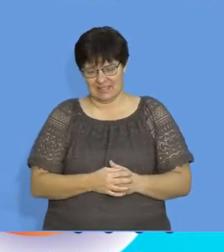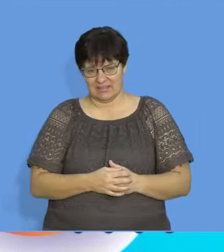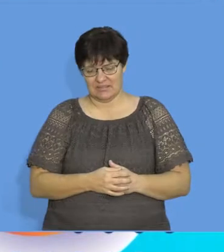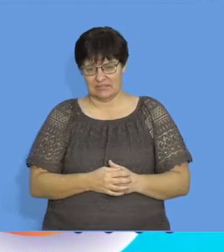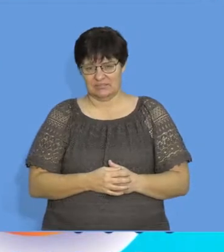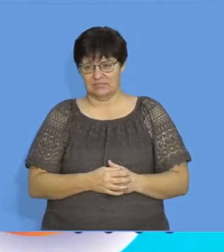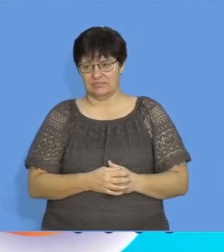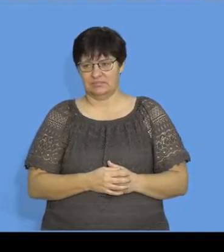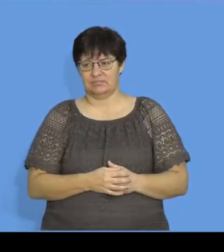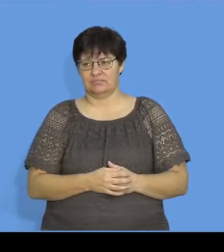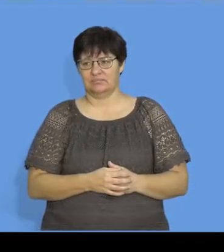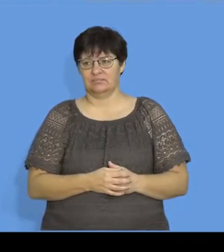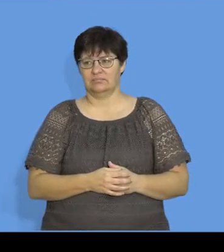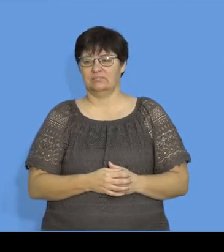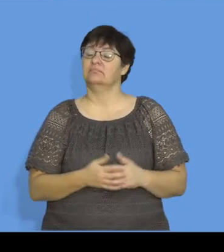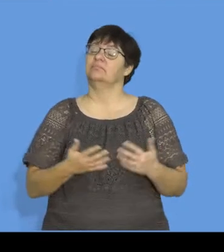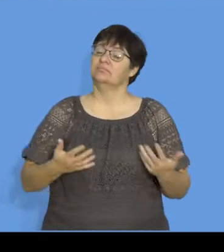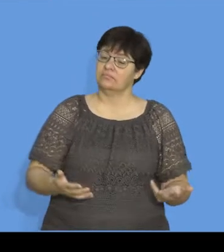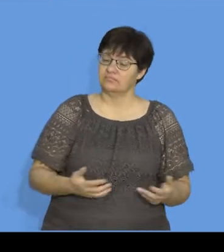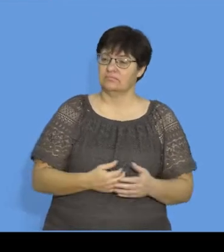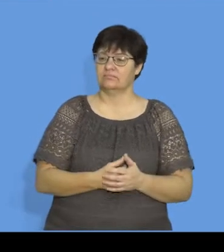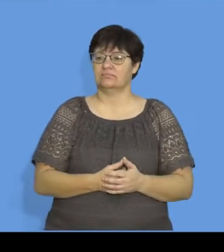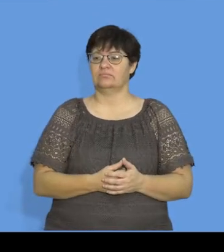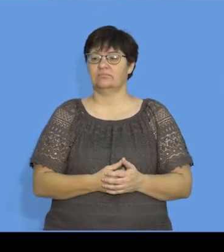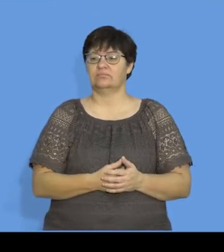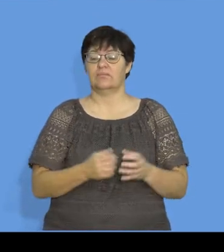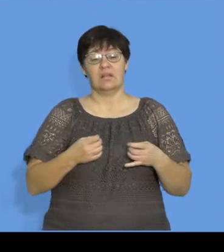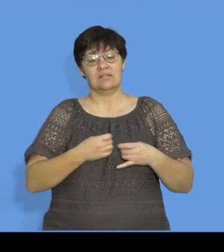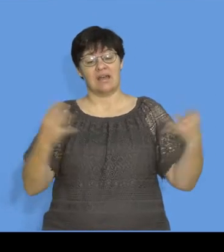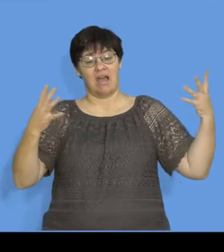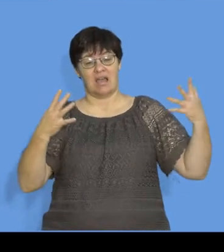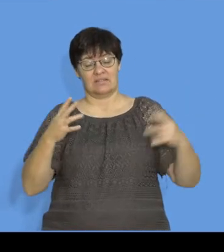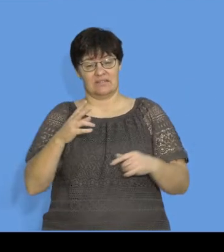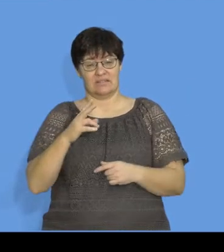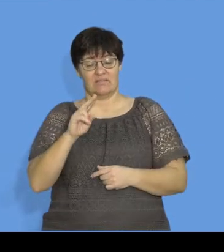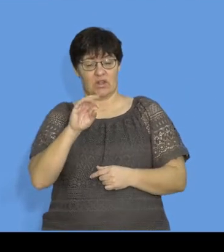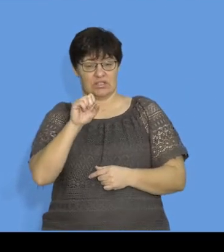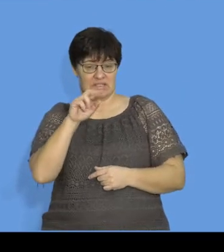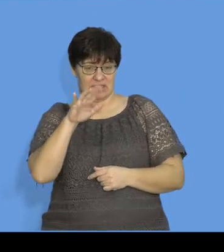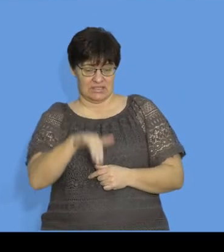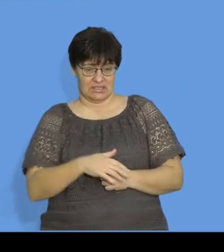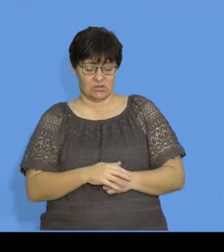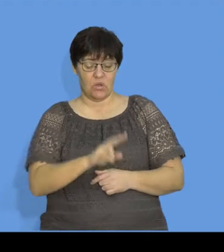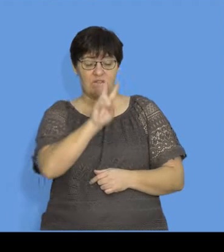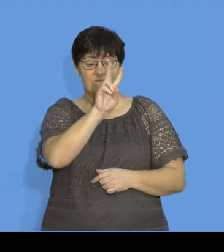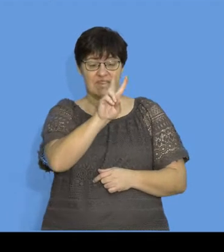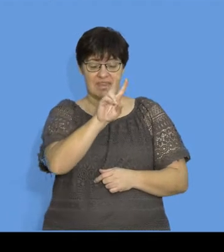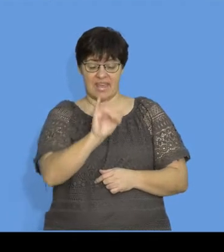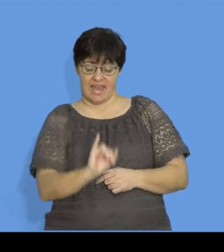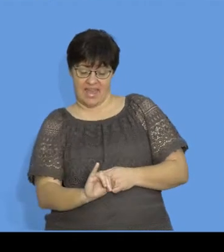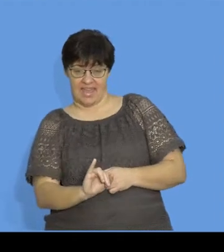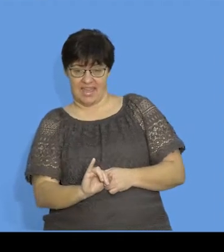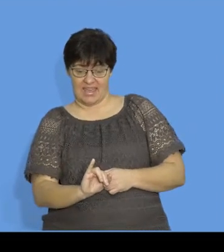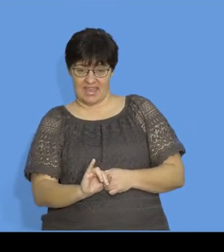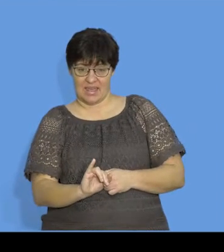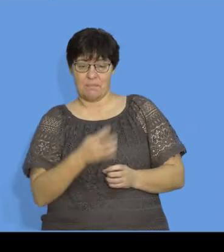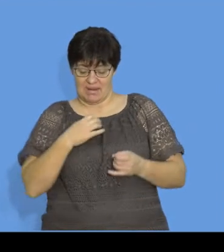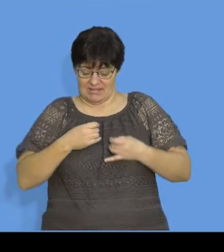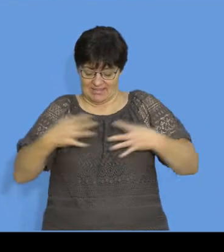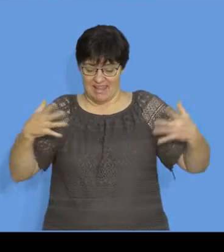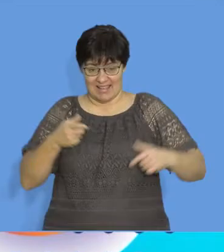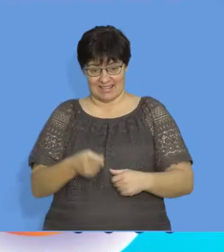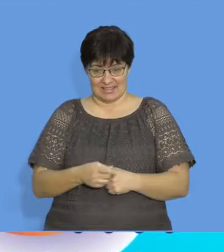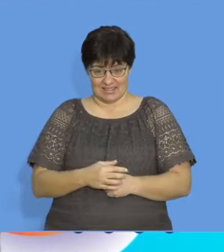careful there. Then we've got initial velocity. We know V stands for velocity, but the I means